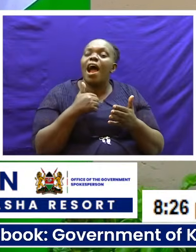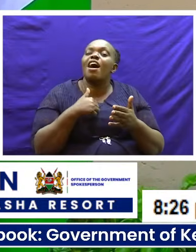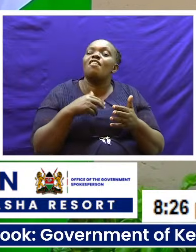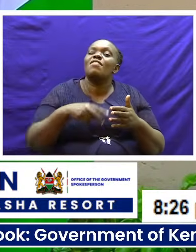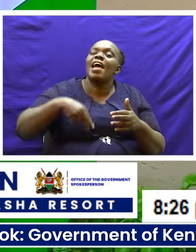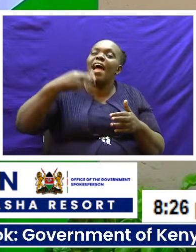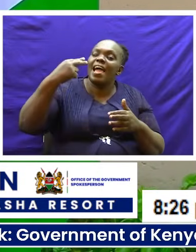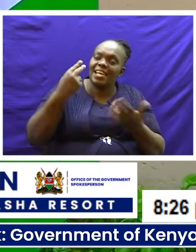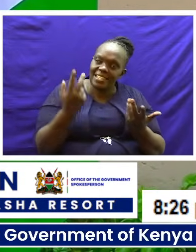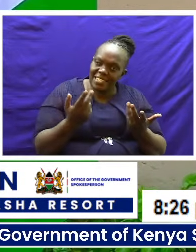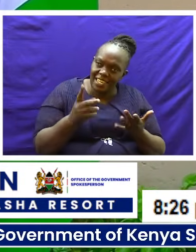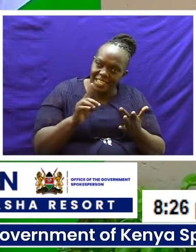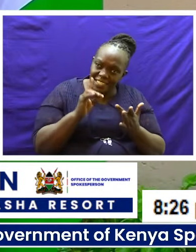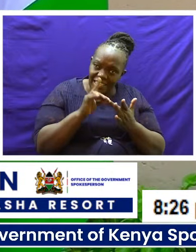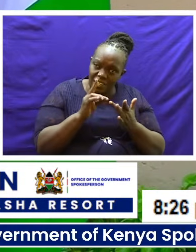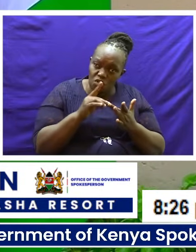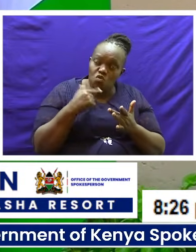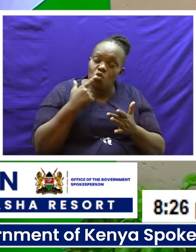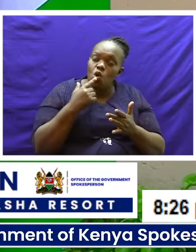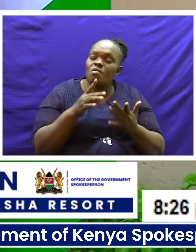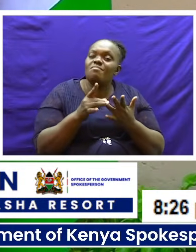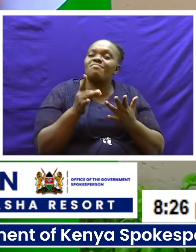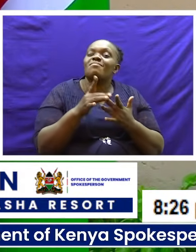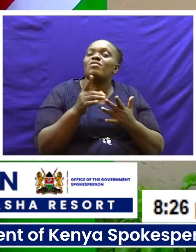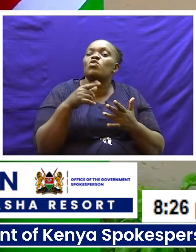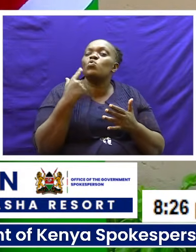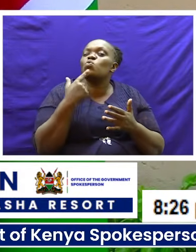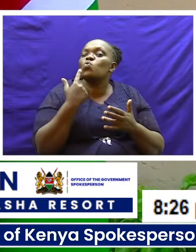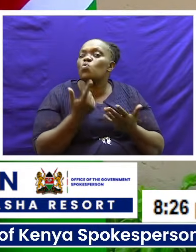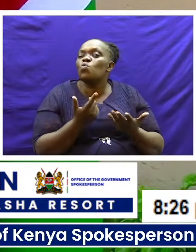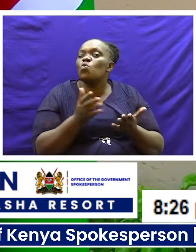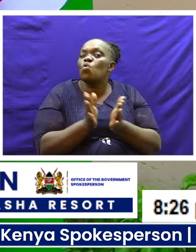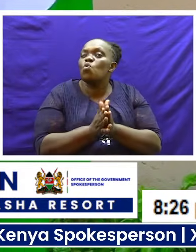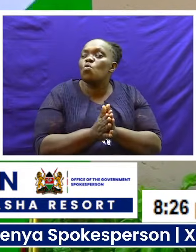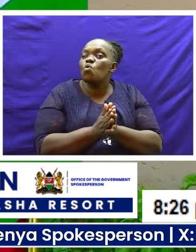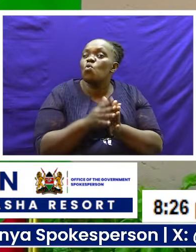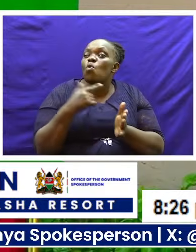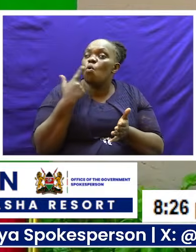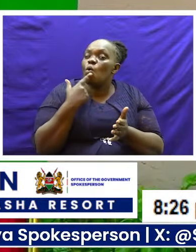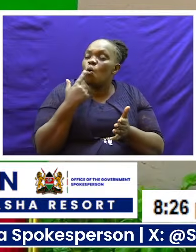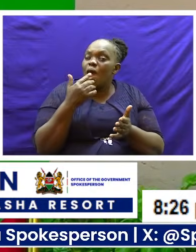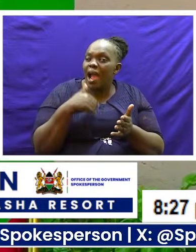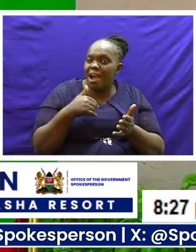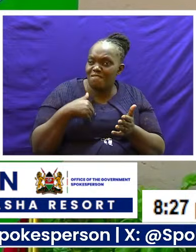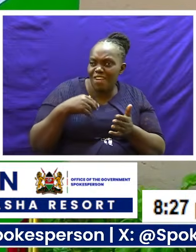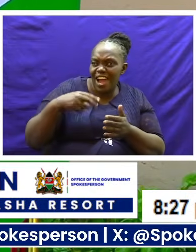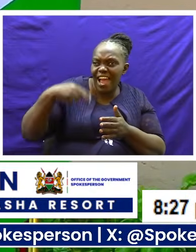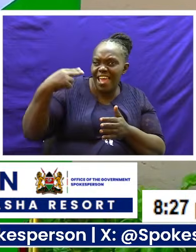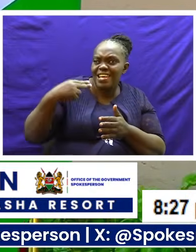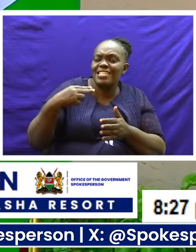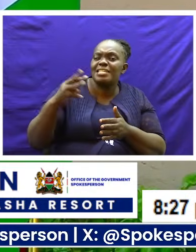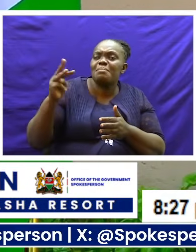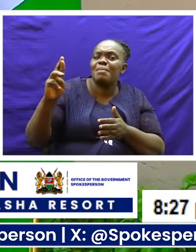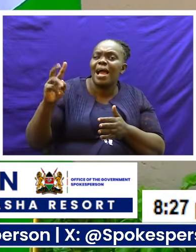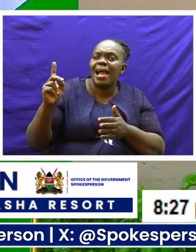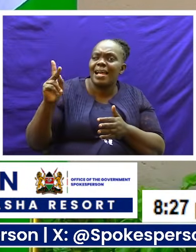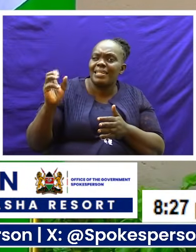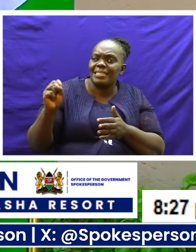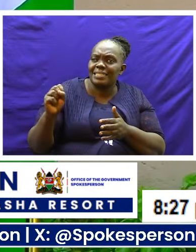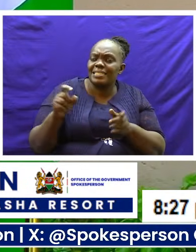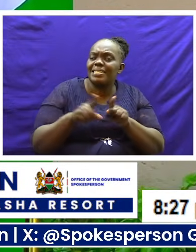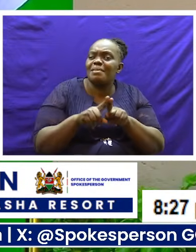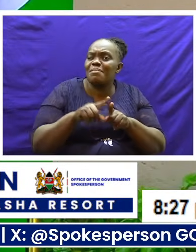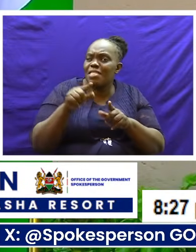marks. Exactly. Who selected the course and who has the highest mark. So at that point, there is